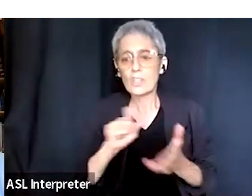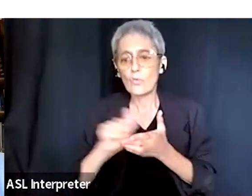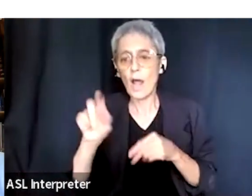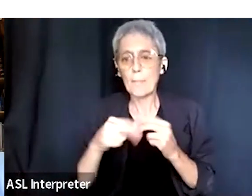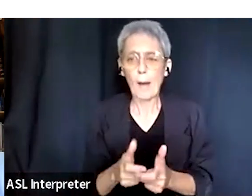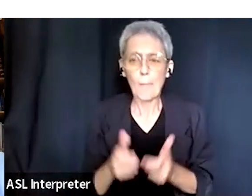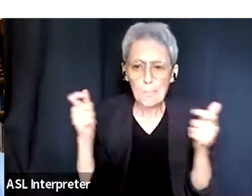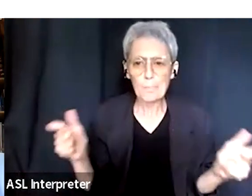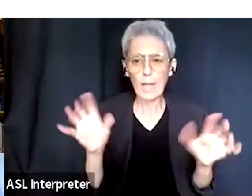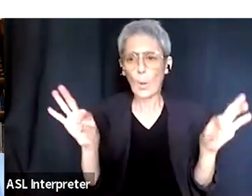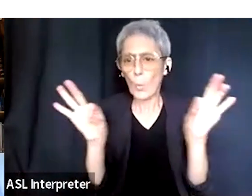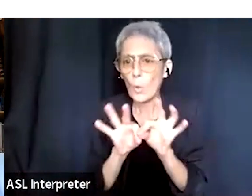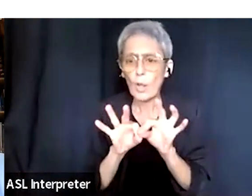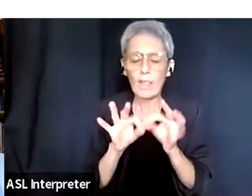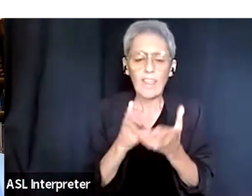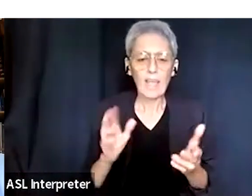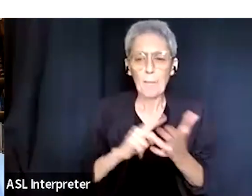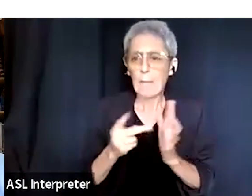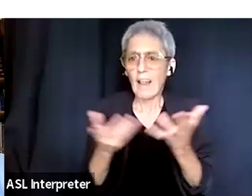thing that they care about,